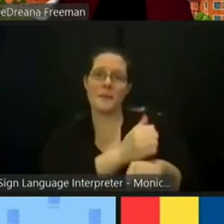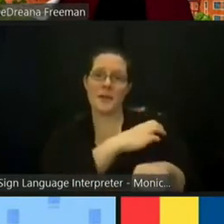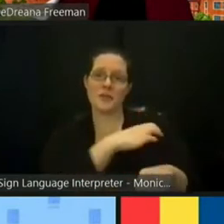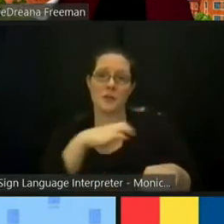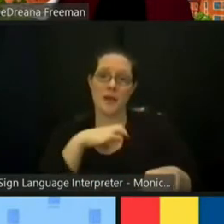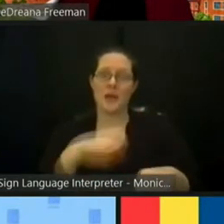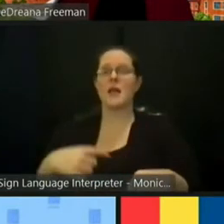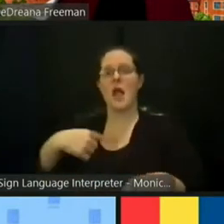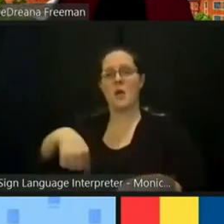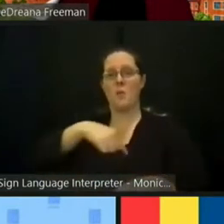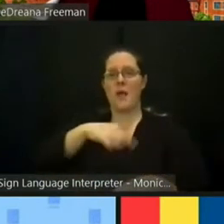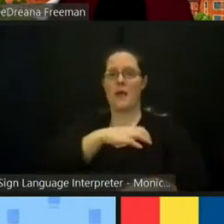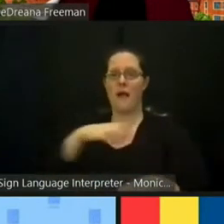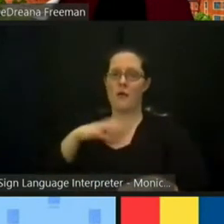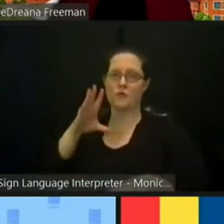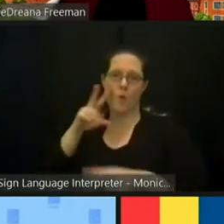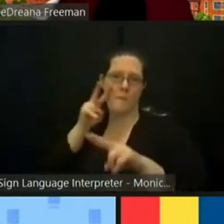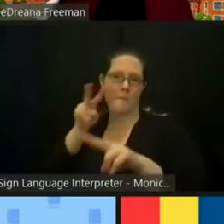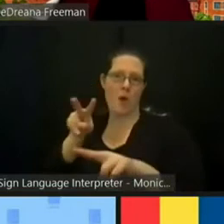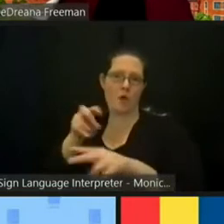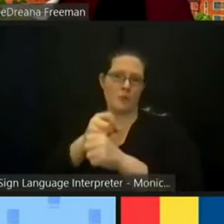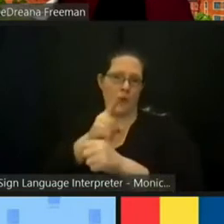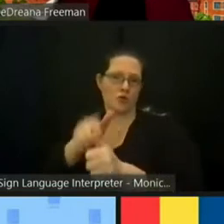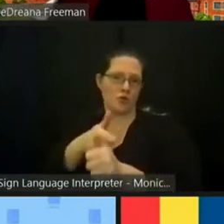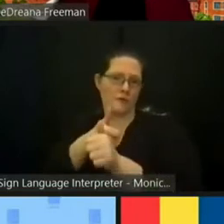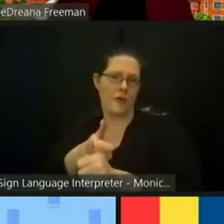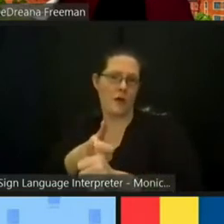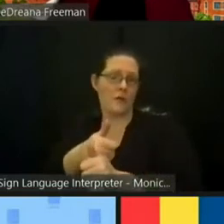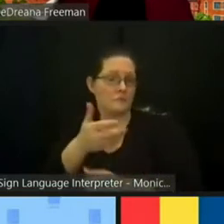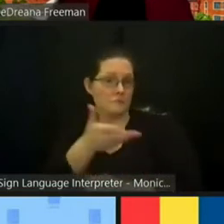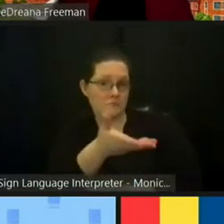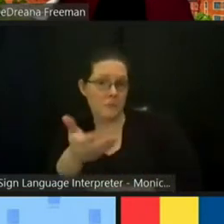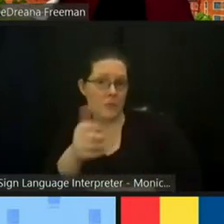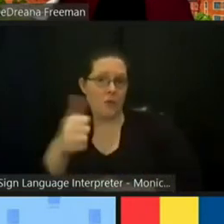Okay, colleagues, other questions or comments?